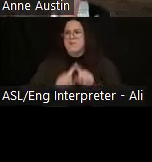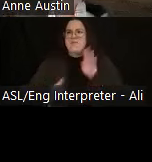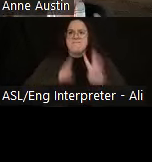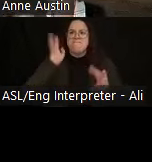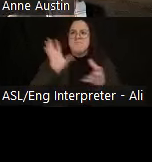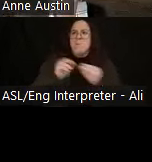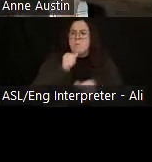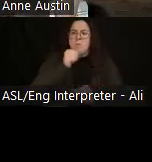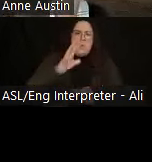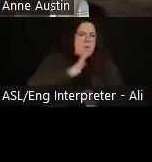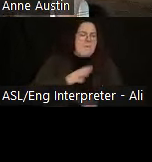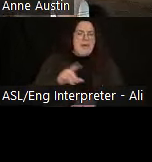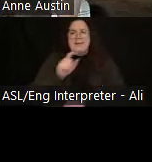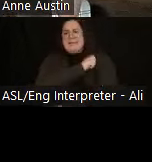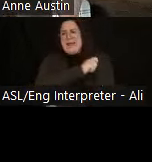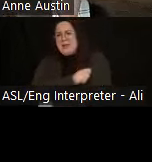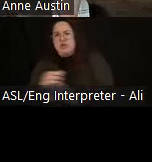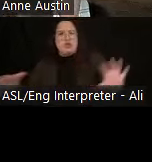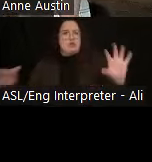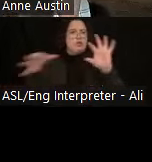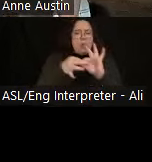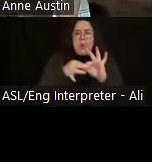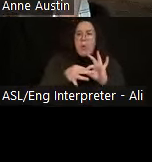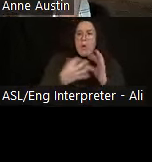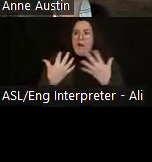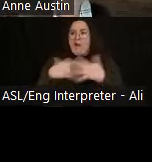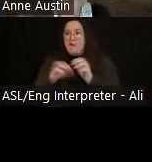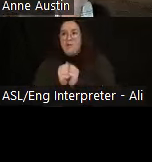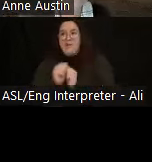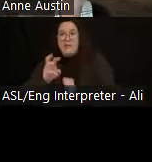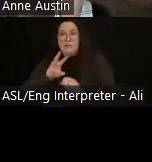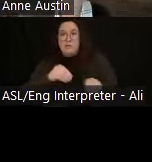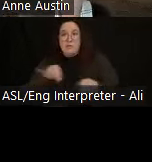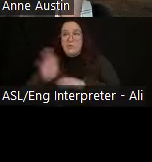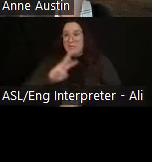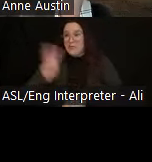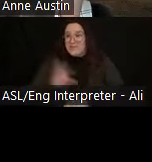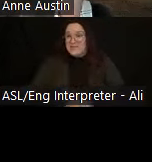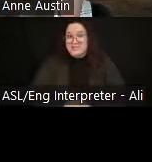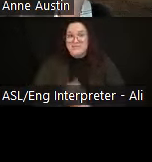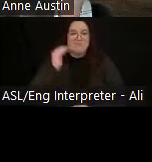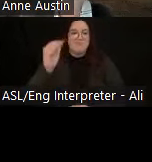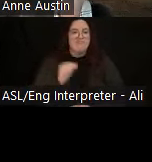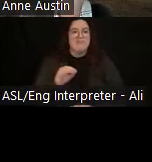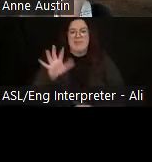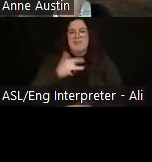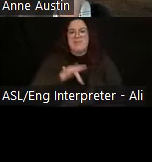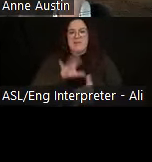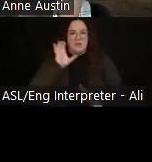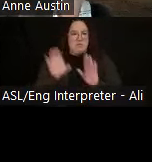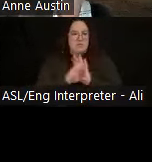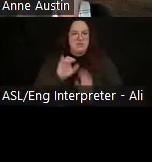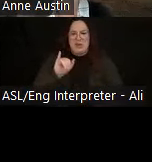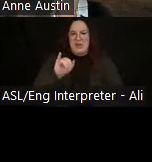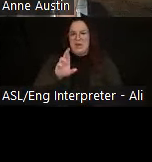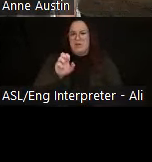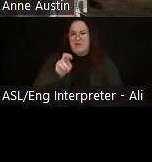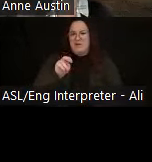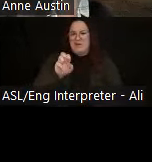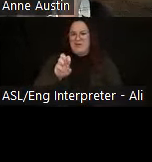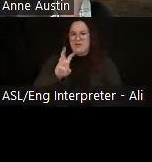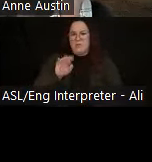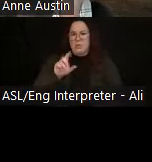tattooing intermingled with westward expansion. Irene Woodward, pictured here in the center, for example, made